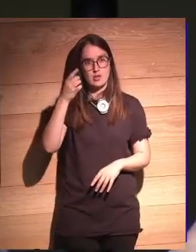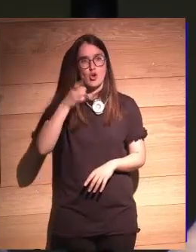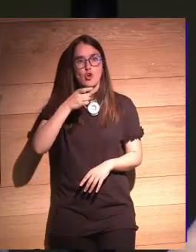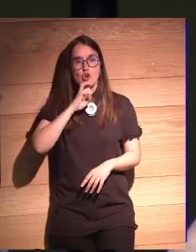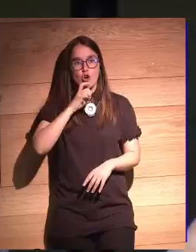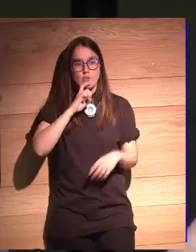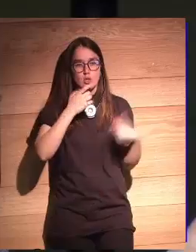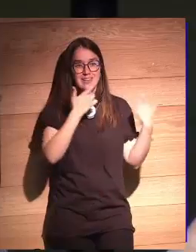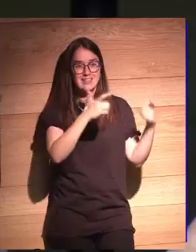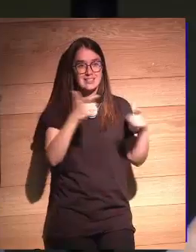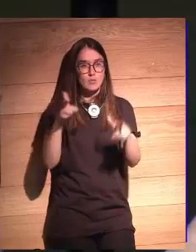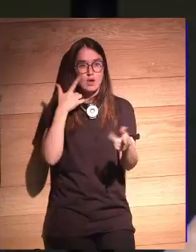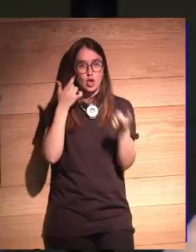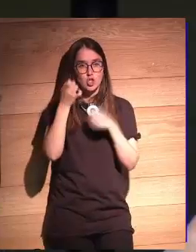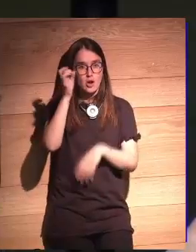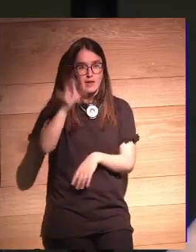controlling it?